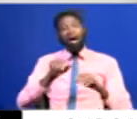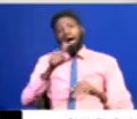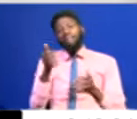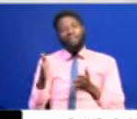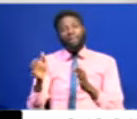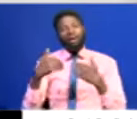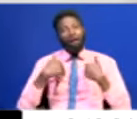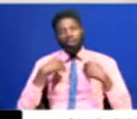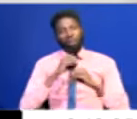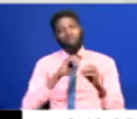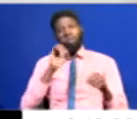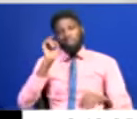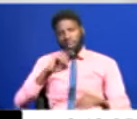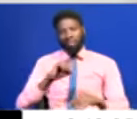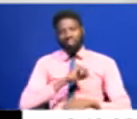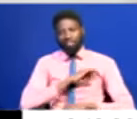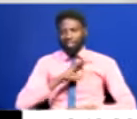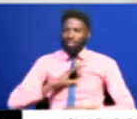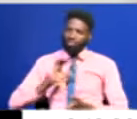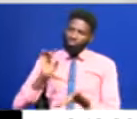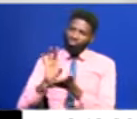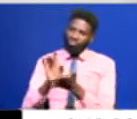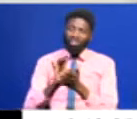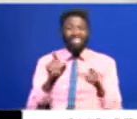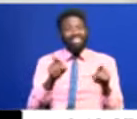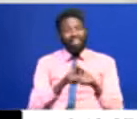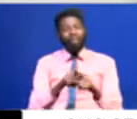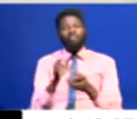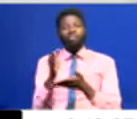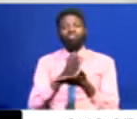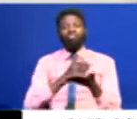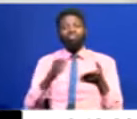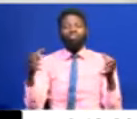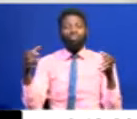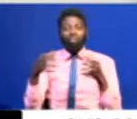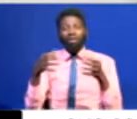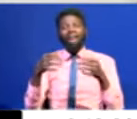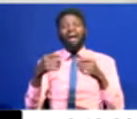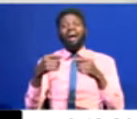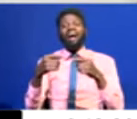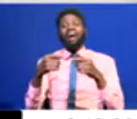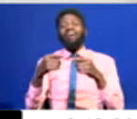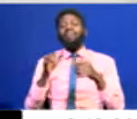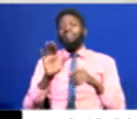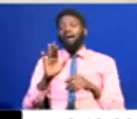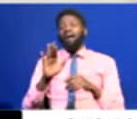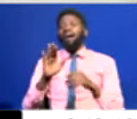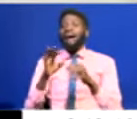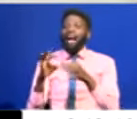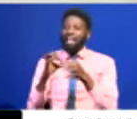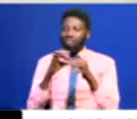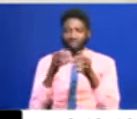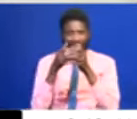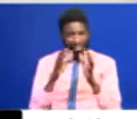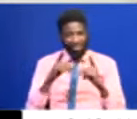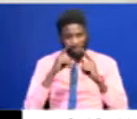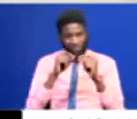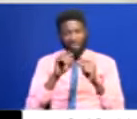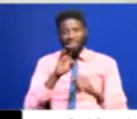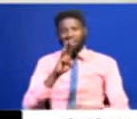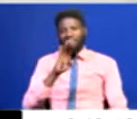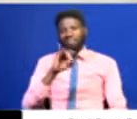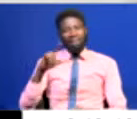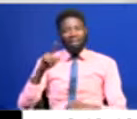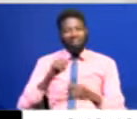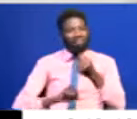Meanwhile, a section of Azimio la Umoja leaders have vowed to shoot down the finance bill, saying it is not people-friendly,